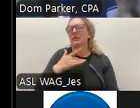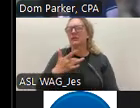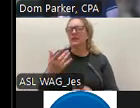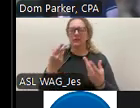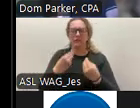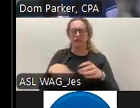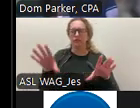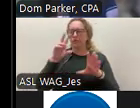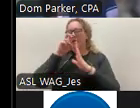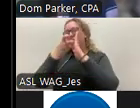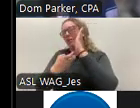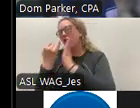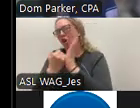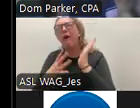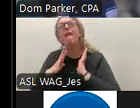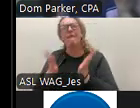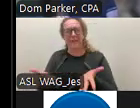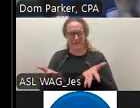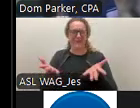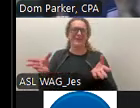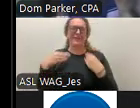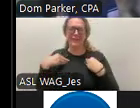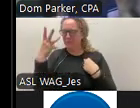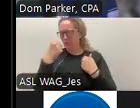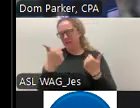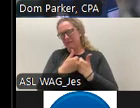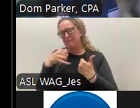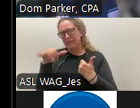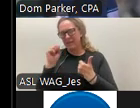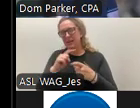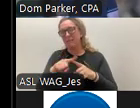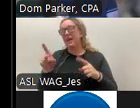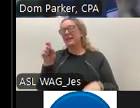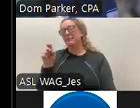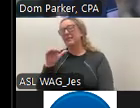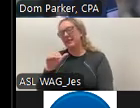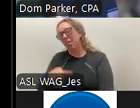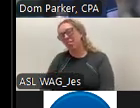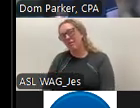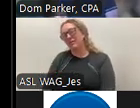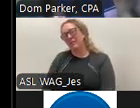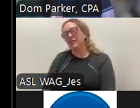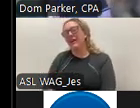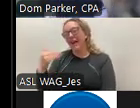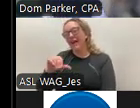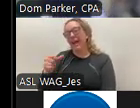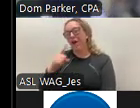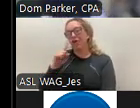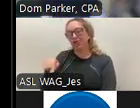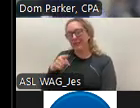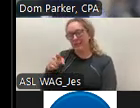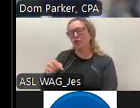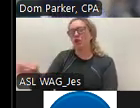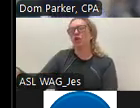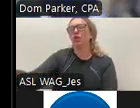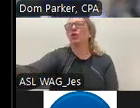in the art, and that's fine. You can get lost in the art. It's a beautiful game, but it needs to be accessible. Again, on this screen here,